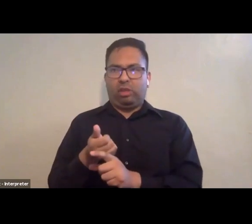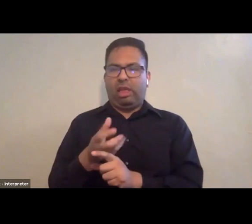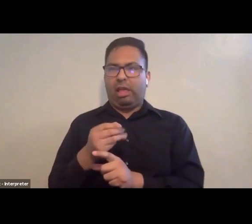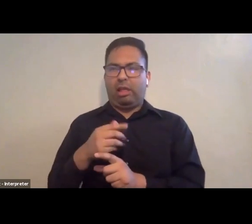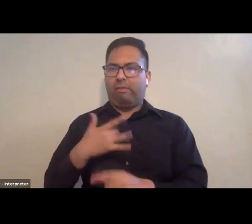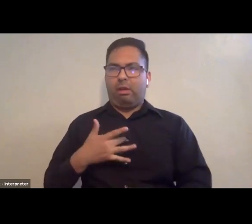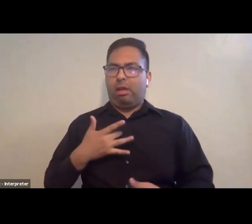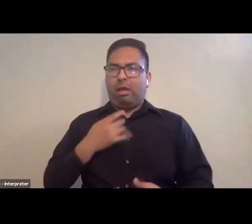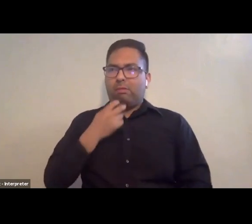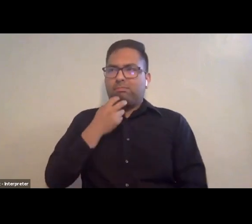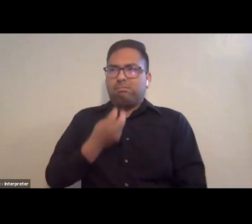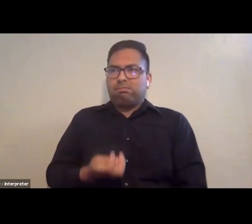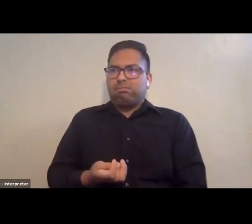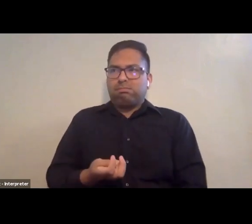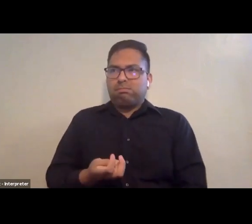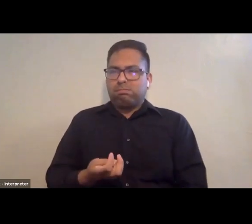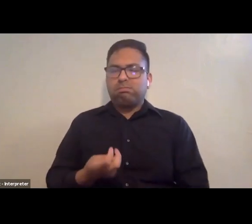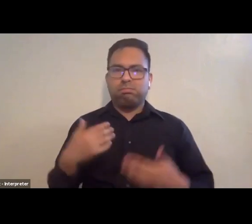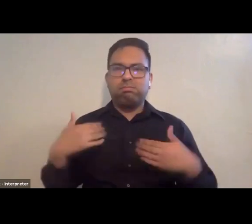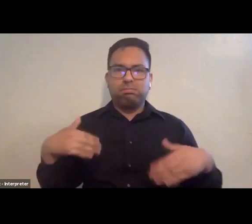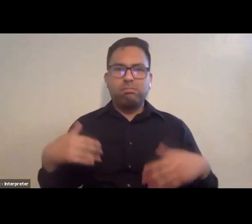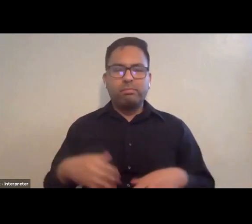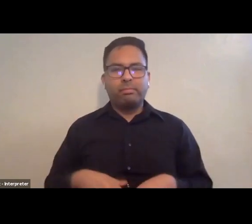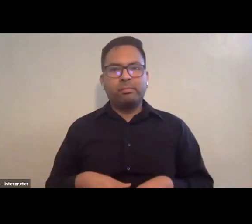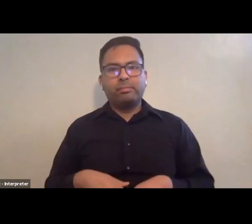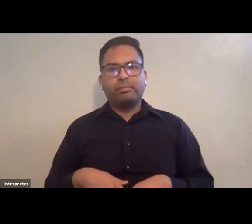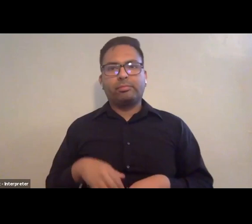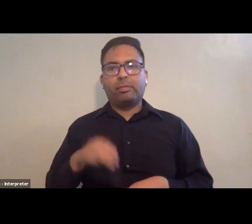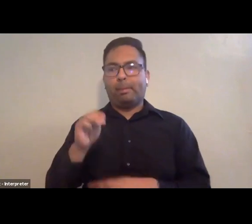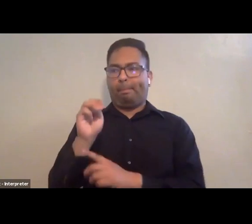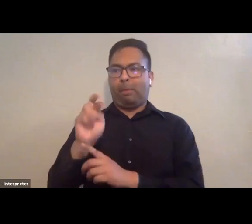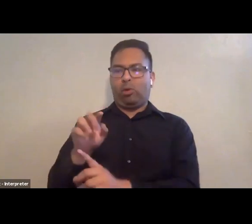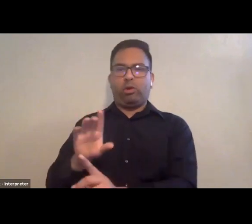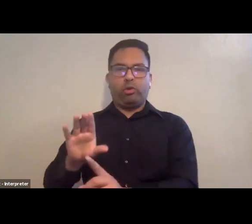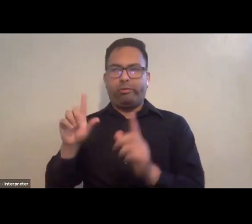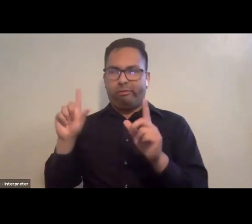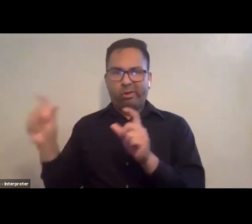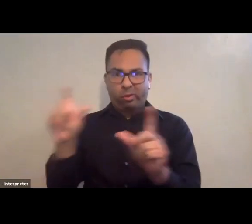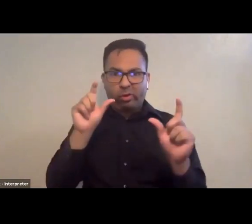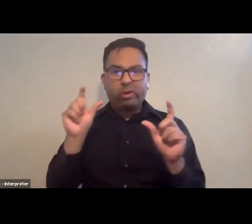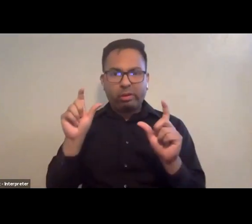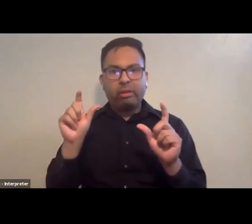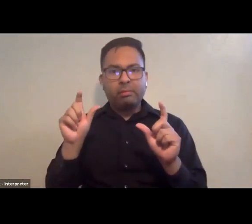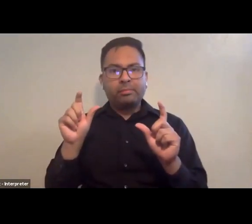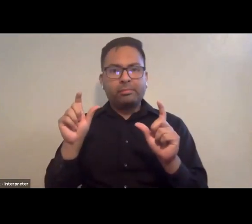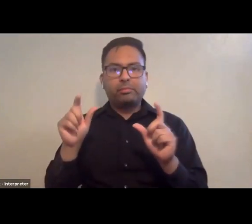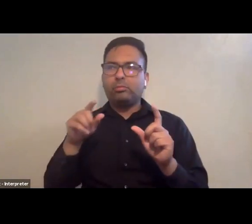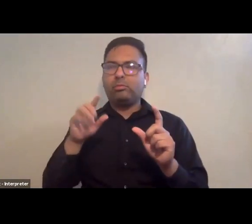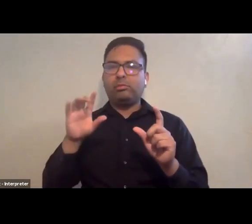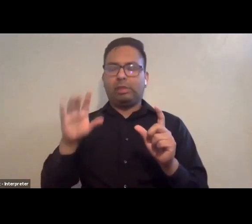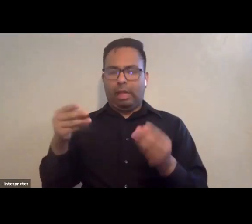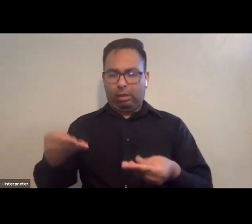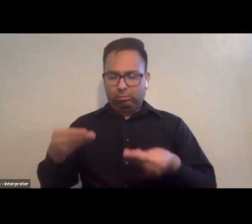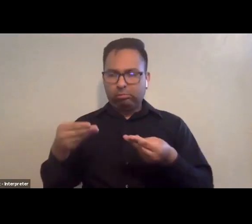breathtaking in its undertaking. Margaret's photography builds another